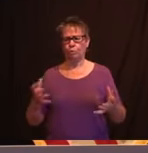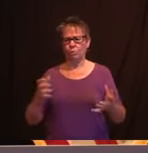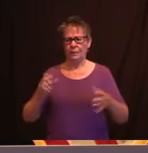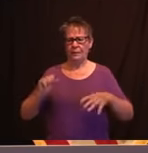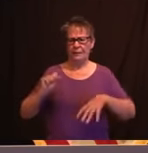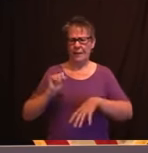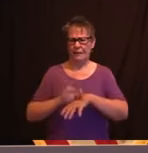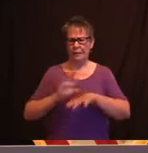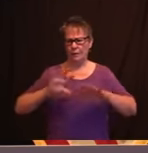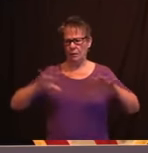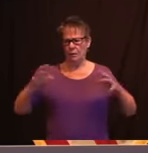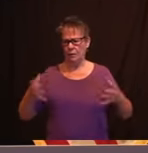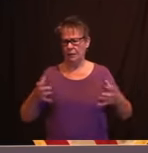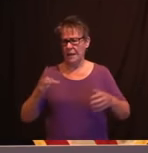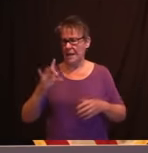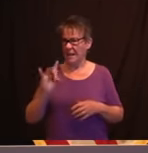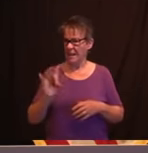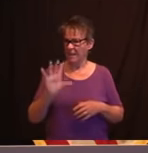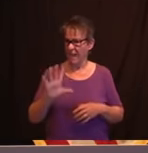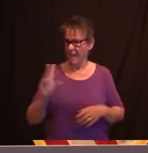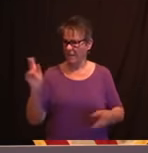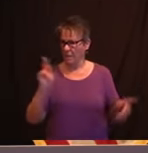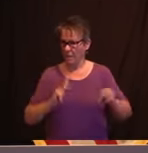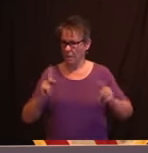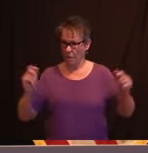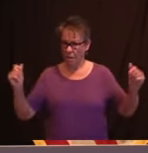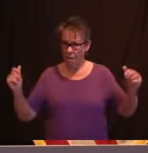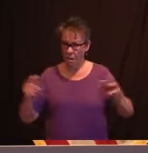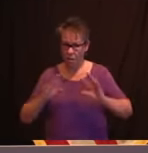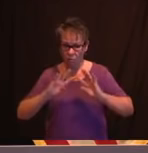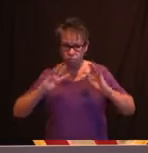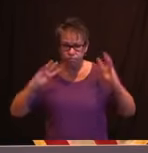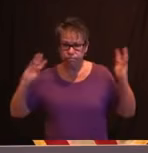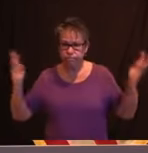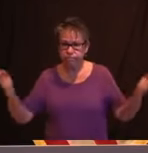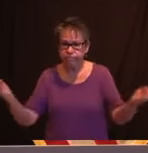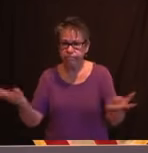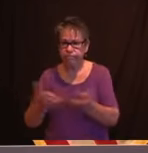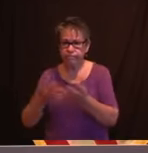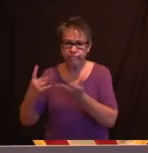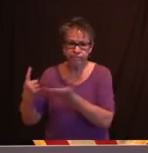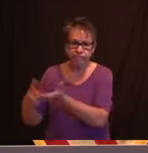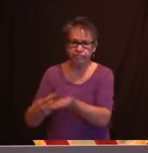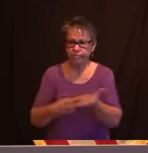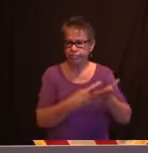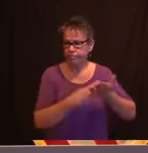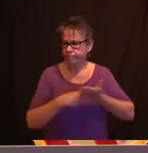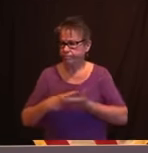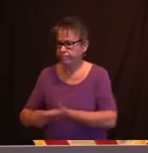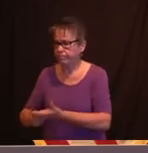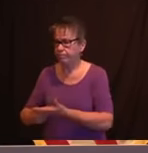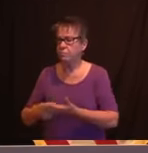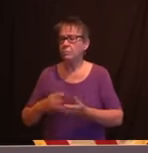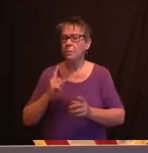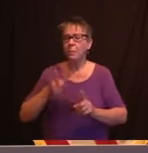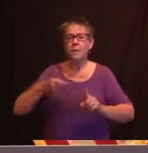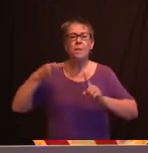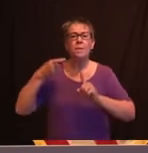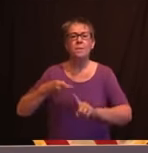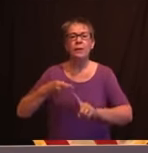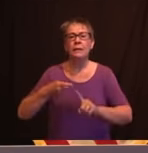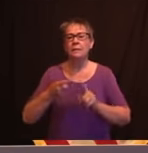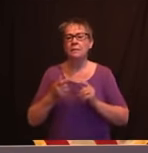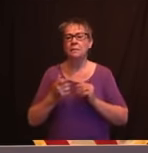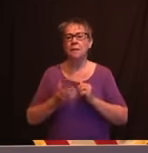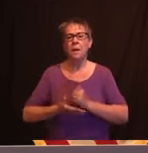an open-ended commitment. And it is explicitly to guard federal, not just property, generally what I said yesterday, but actually